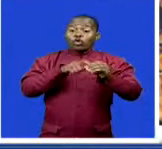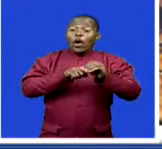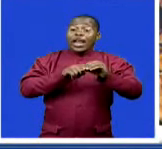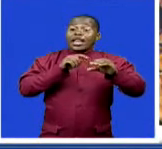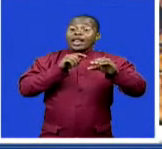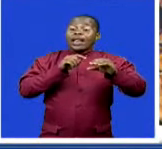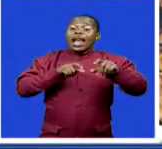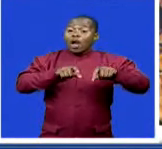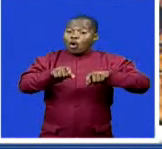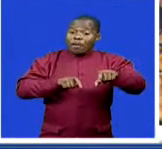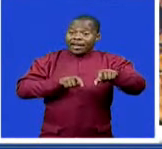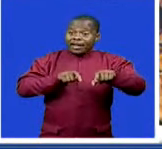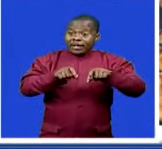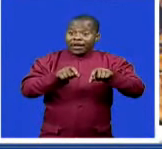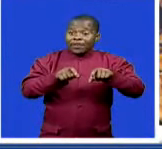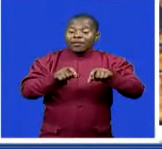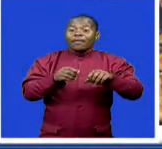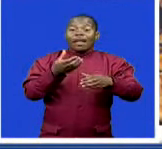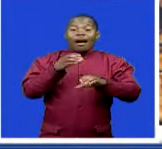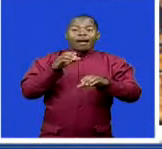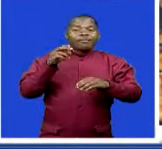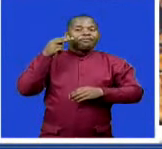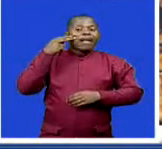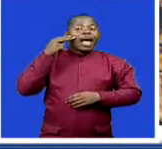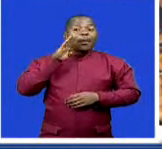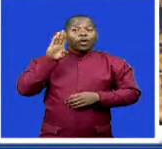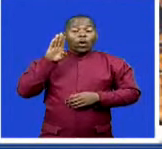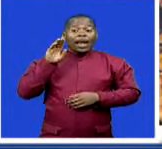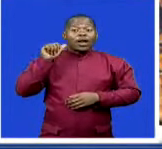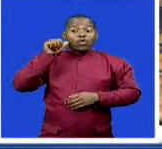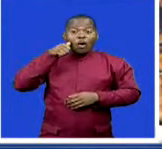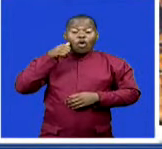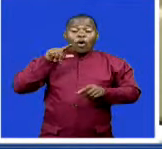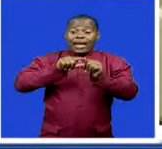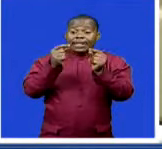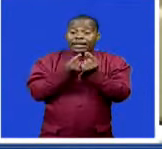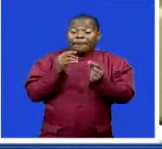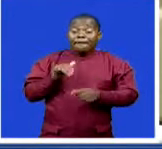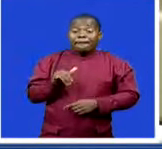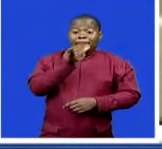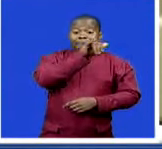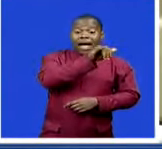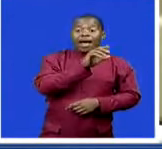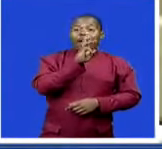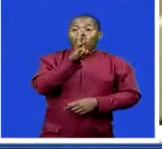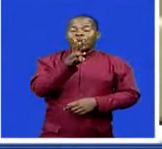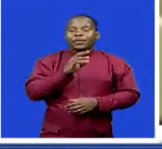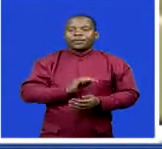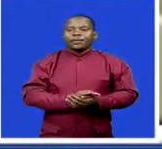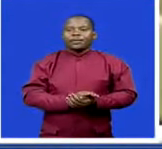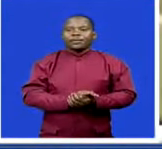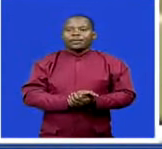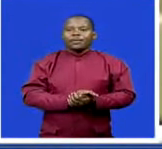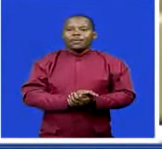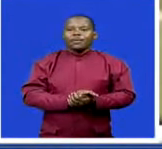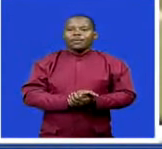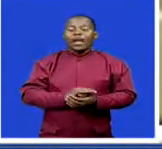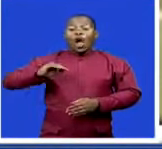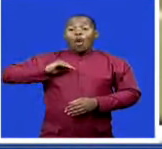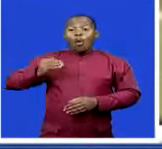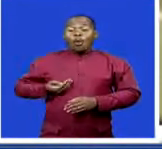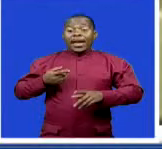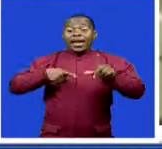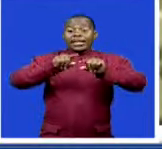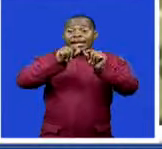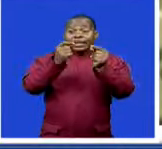be played in Botswana. Now the team will depart on Tuesday this week. On Tuesday this week, the women's cricket national